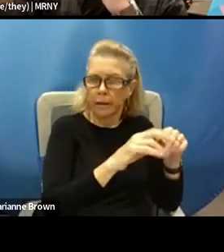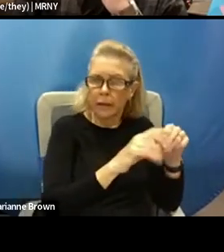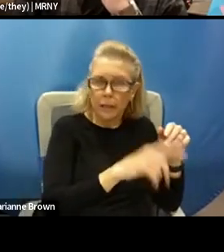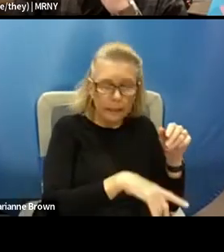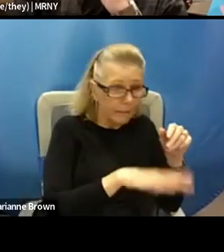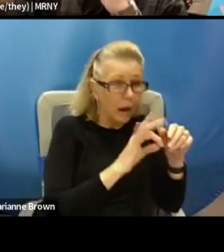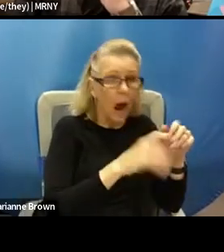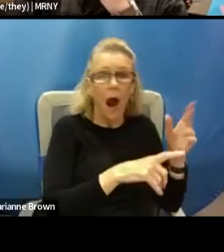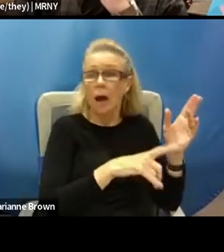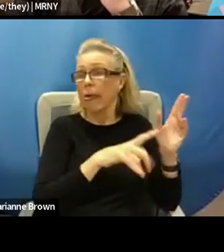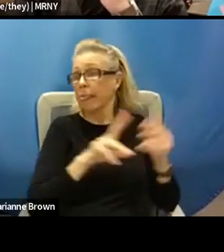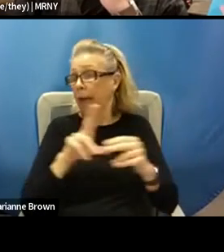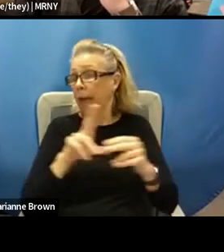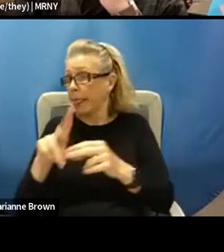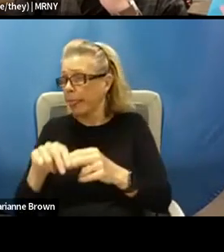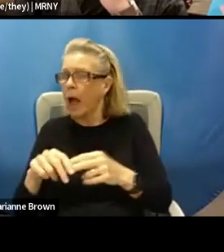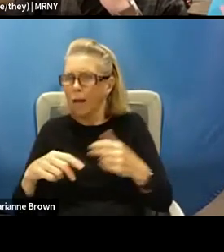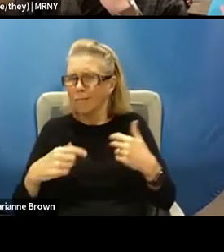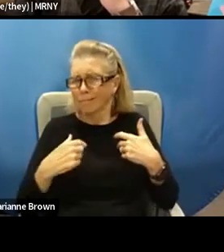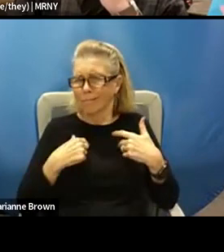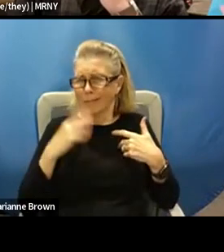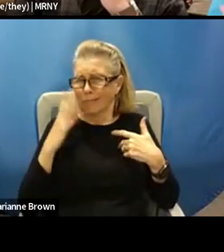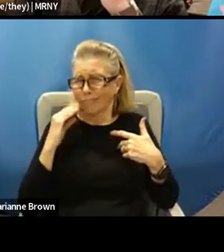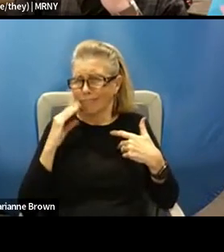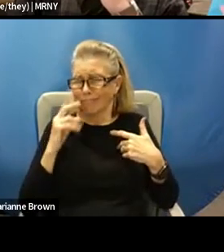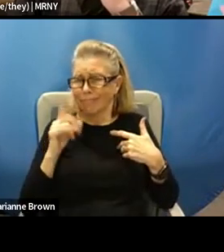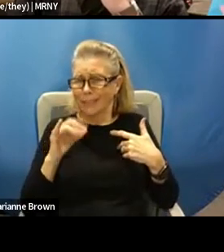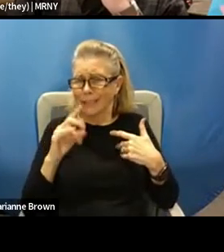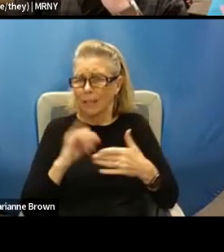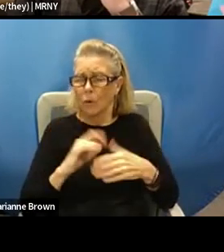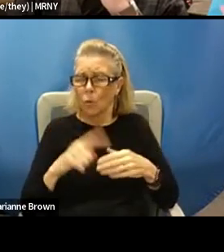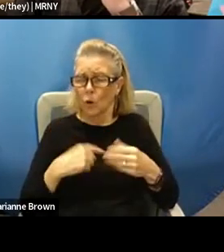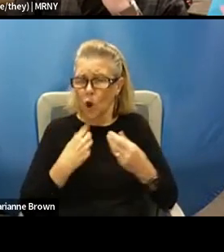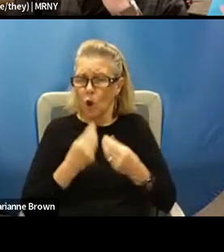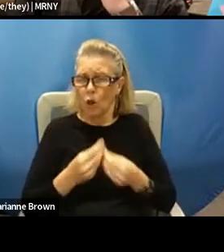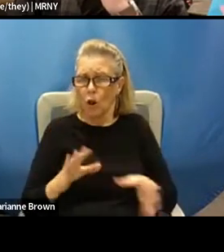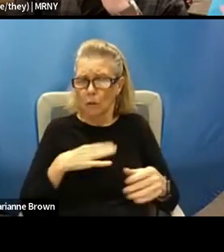else. I've done that when I lost my job.